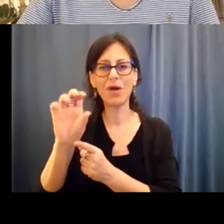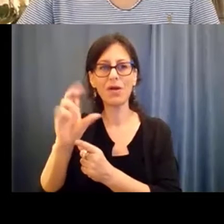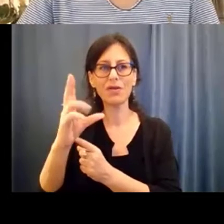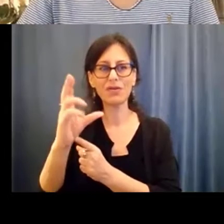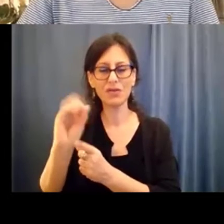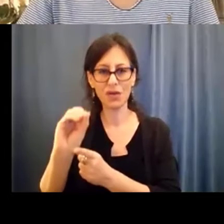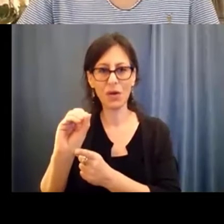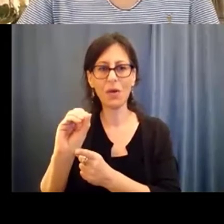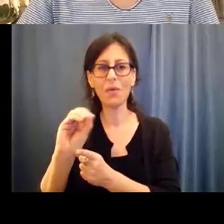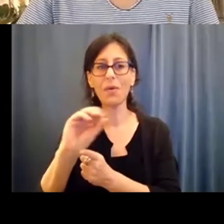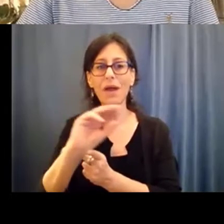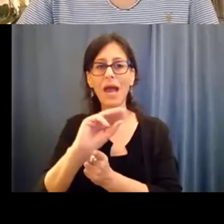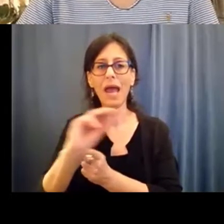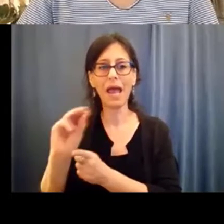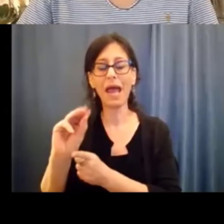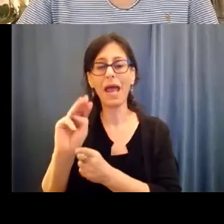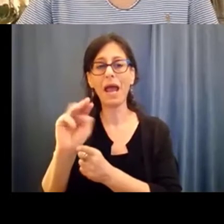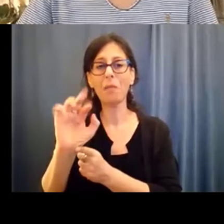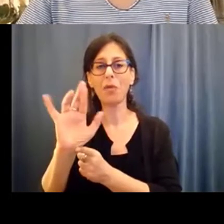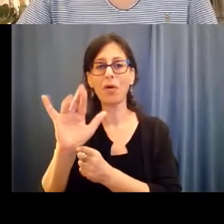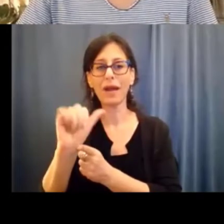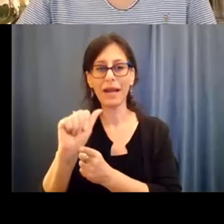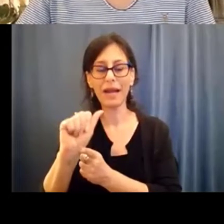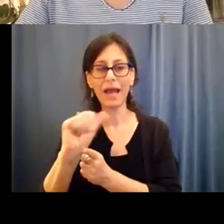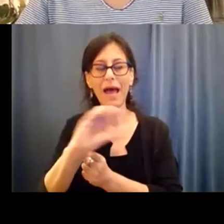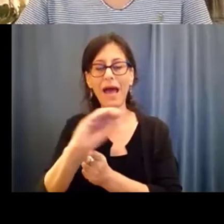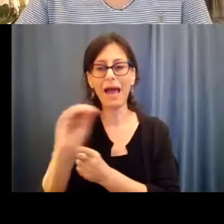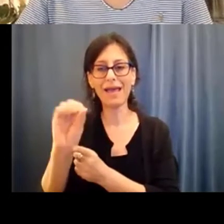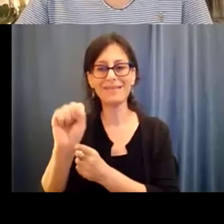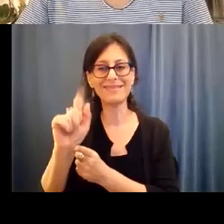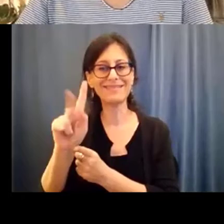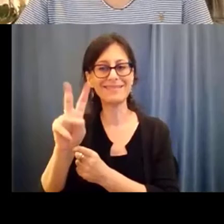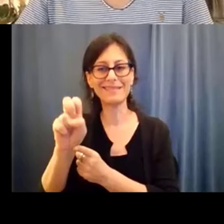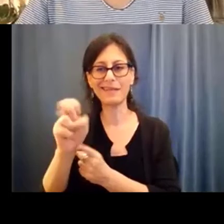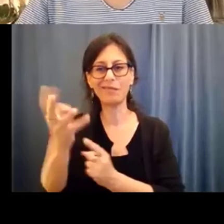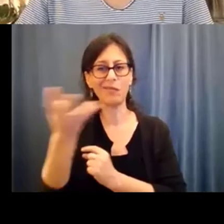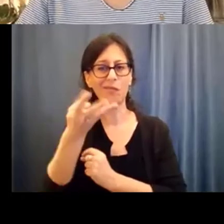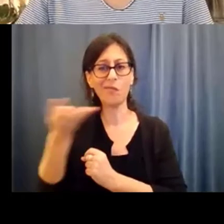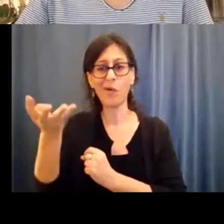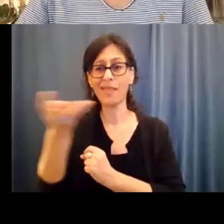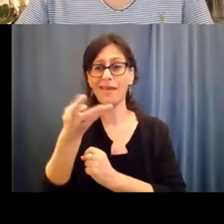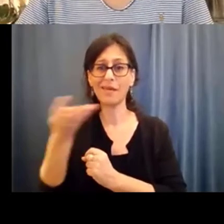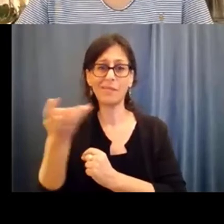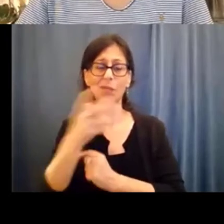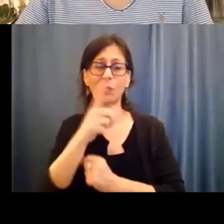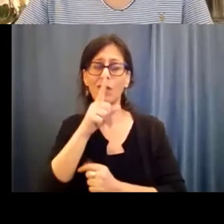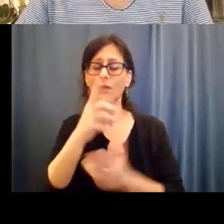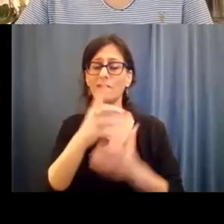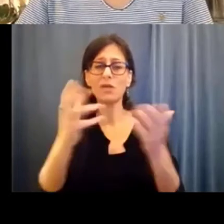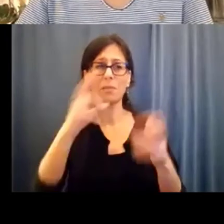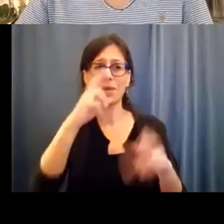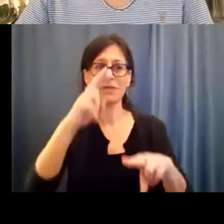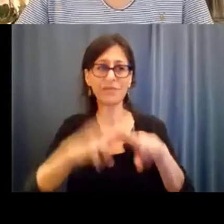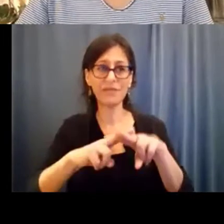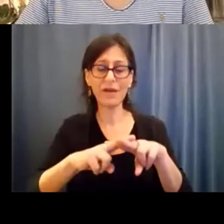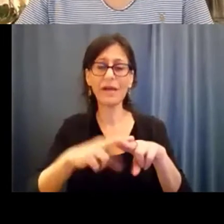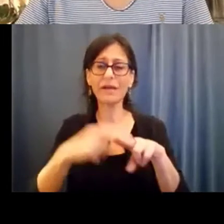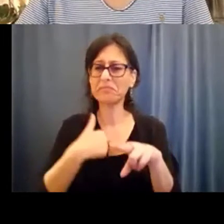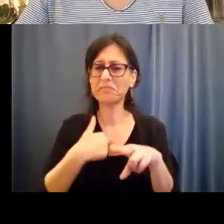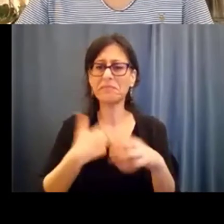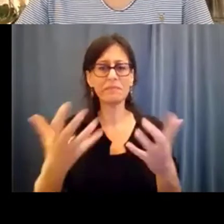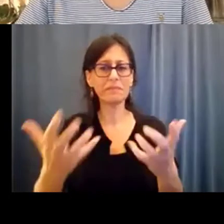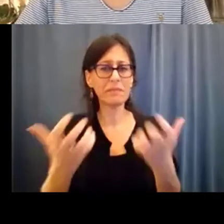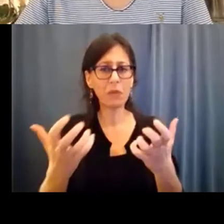Council and Maria and Steve. I want to